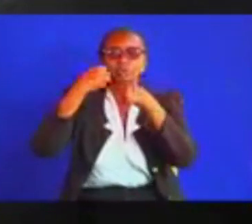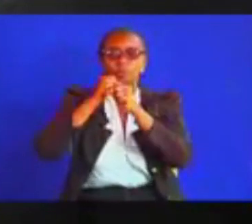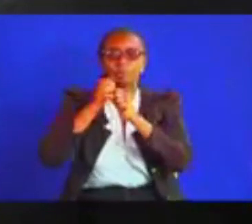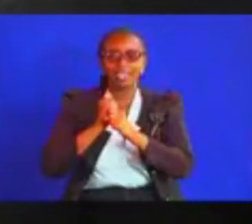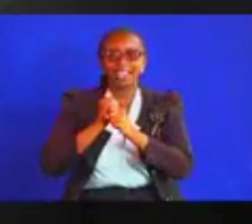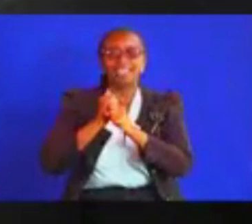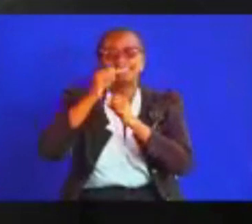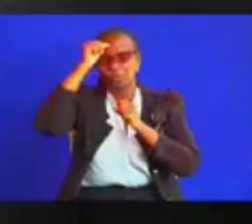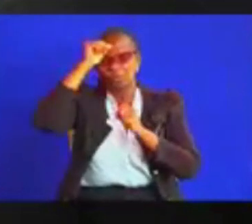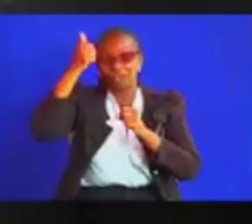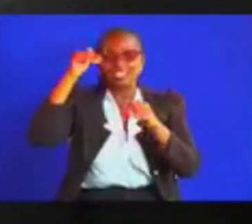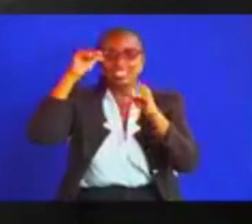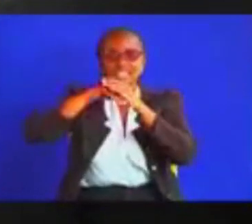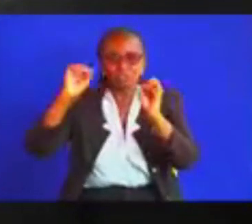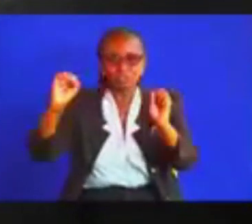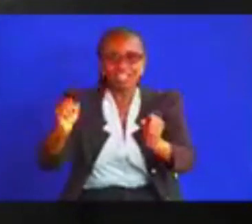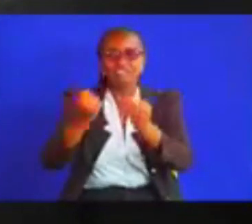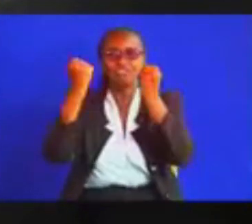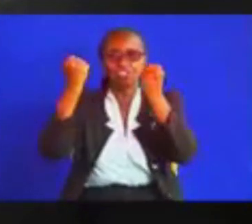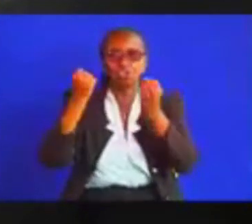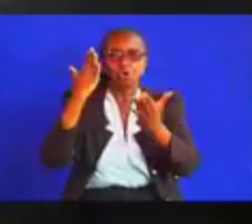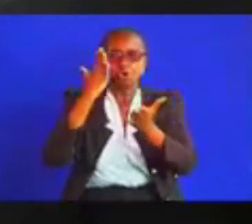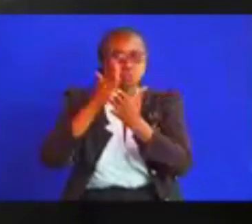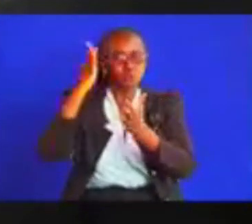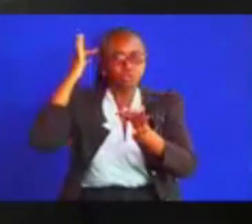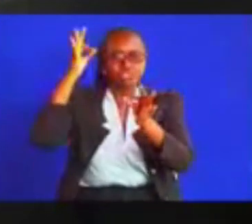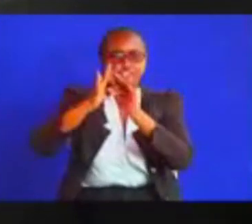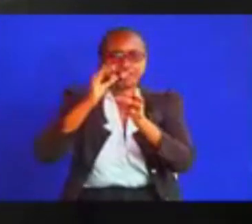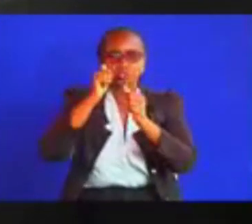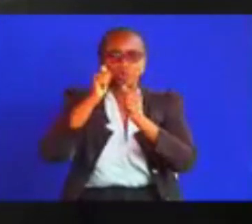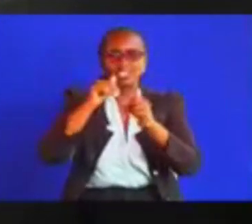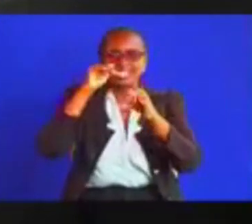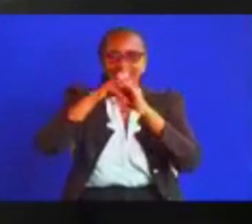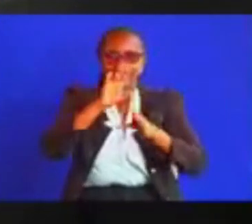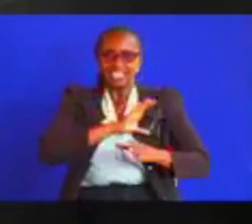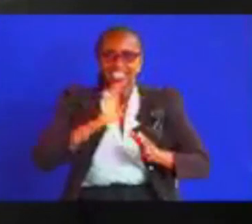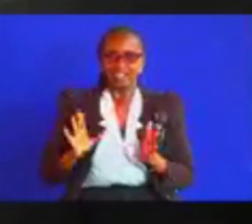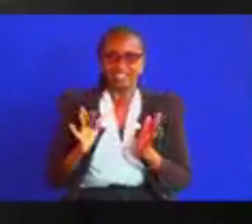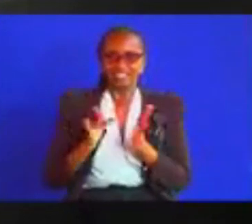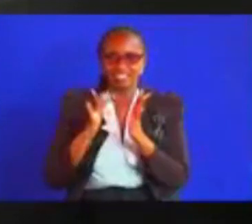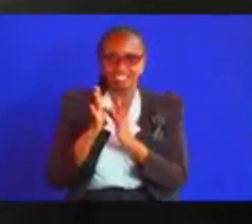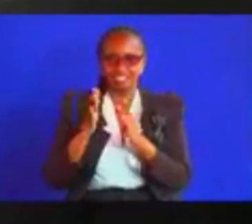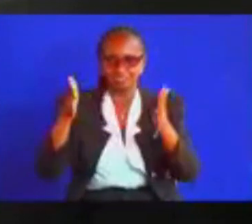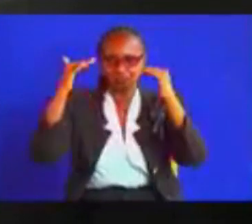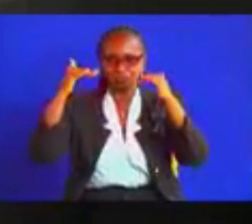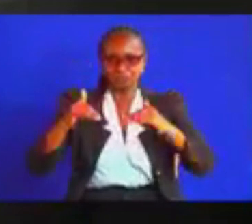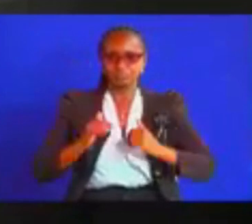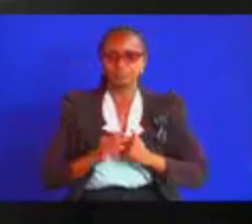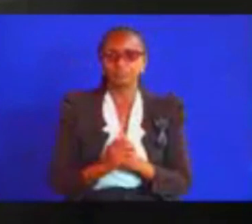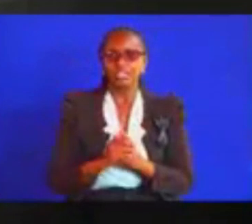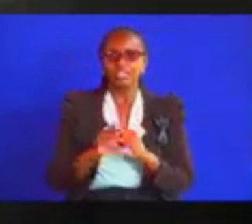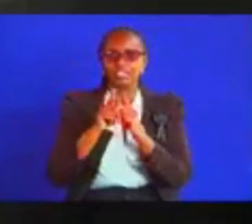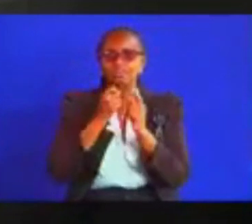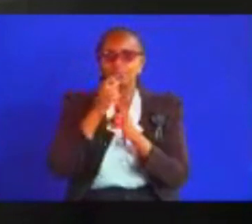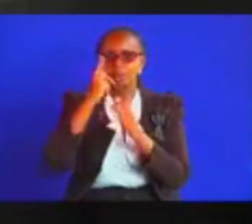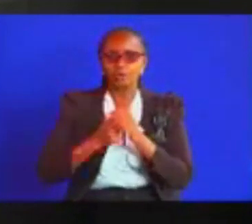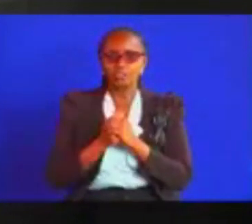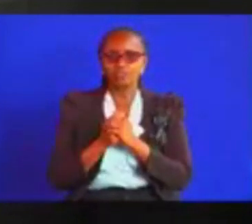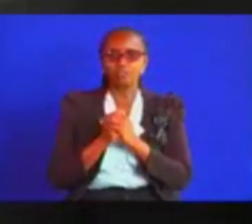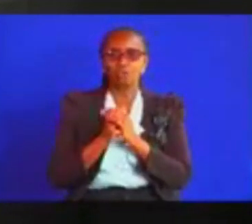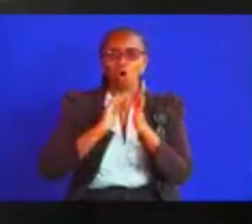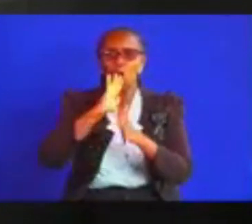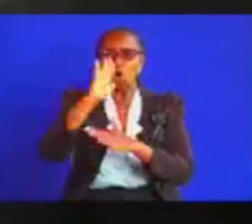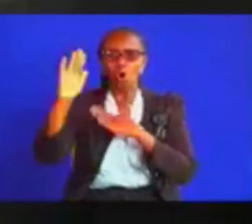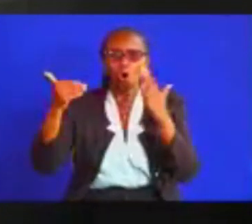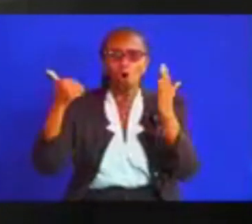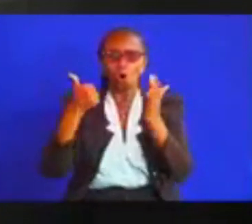wise unto salvation through faith, which is in Christ Jesus. Let's look at the next verse. Then it says, all scripture. How many